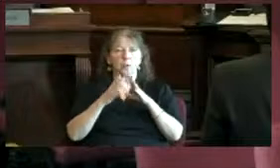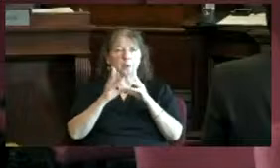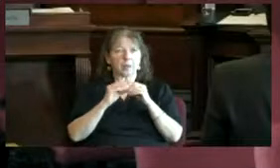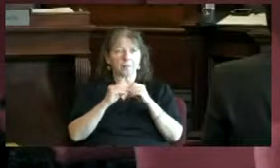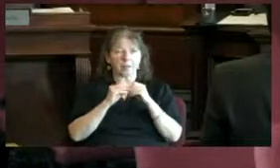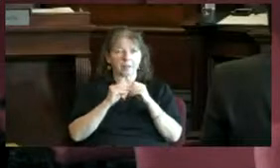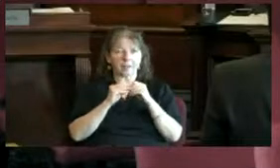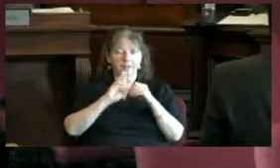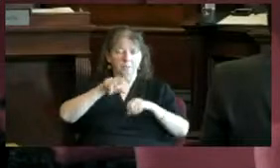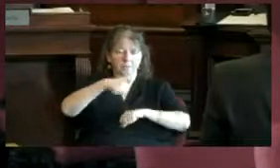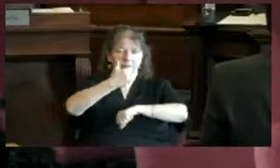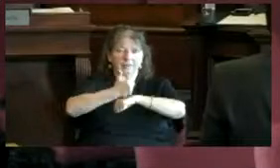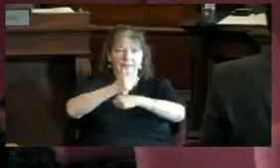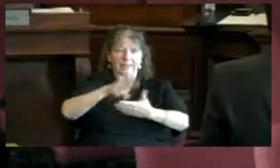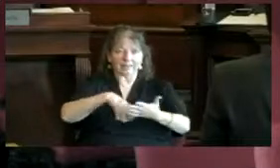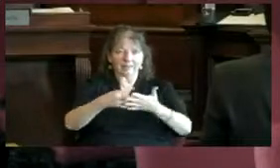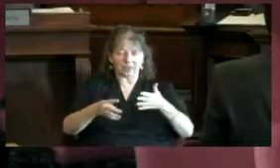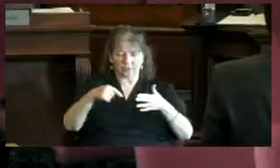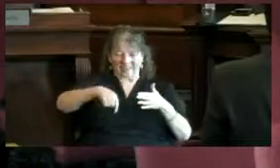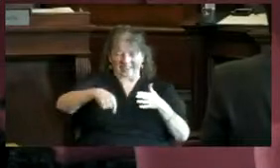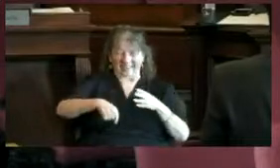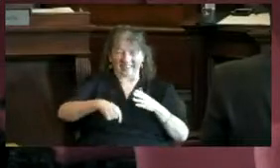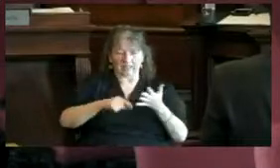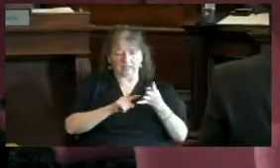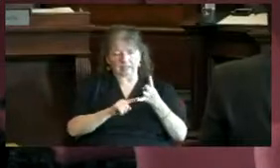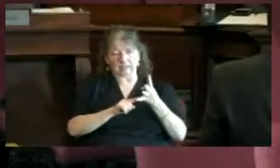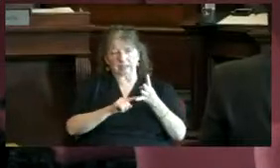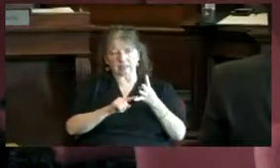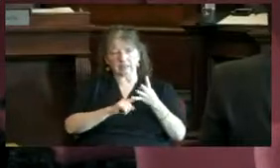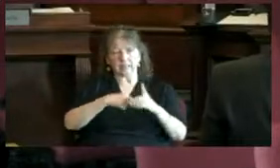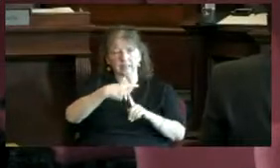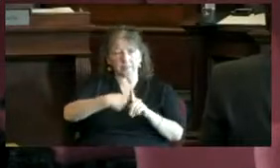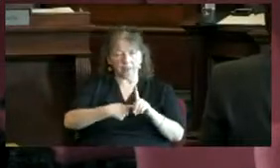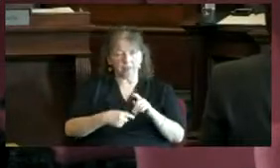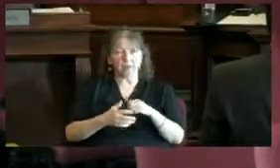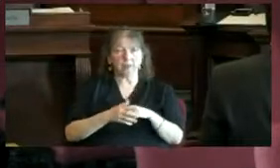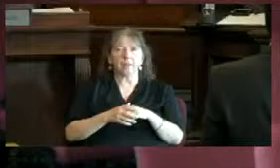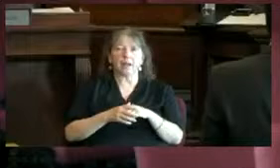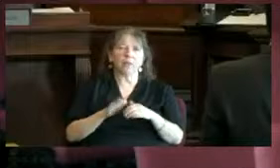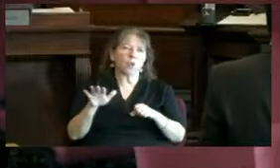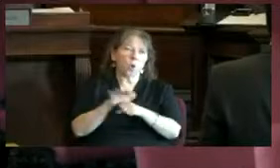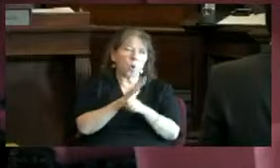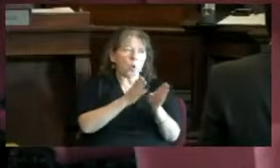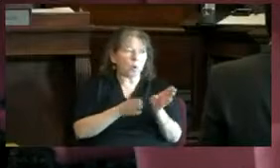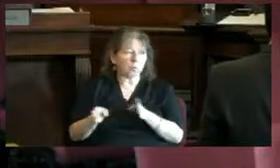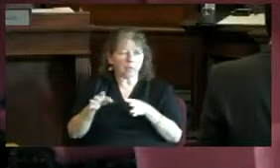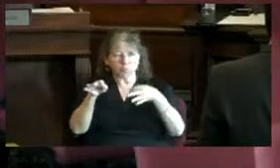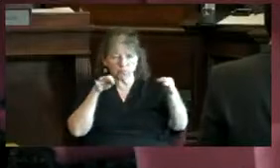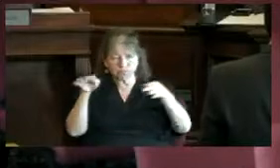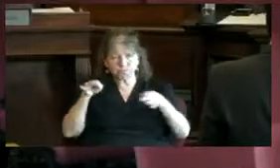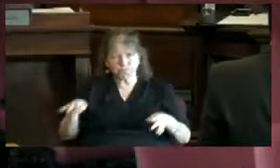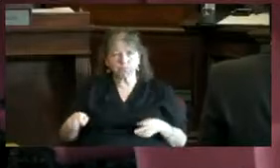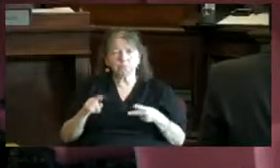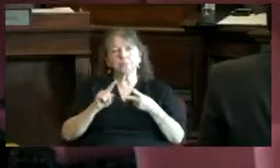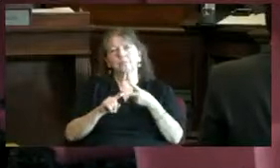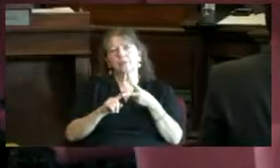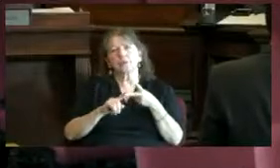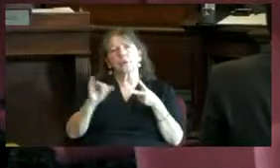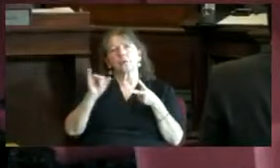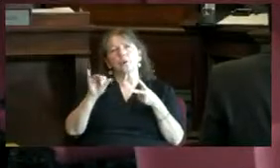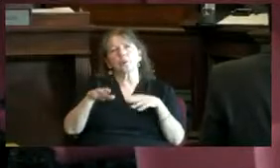for, that is just getting scheduled for the end of this month, which the full relocation plan will be shared with them at that time. We're also going to continue